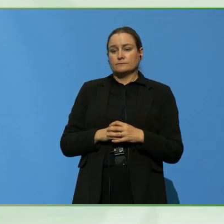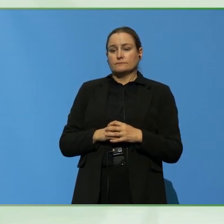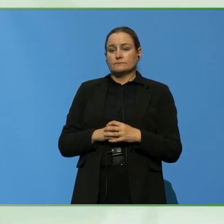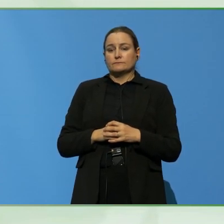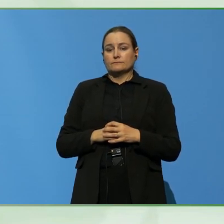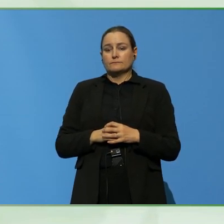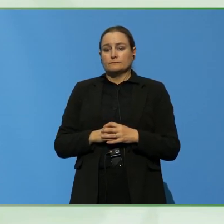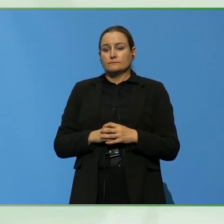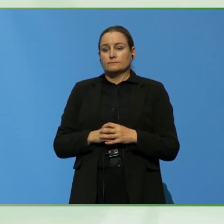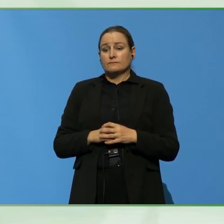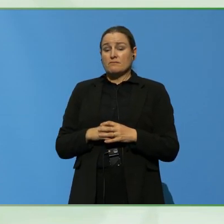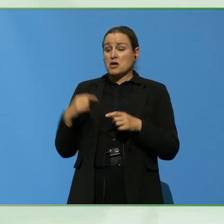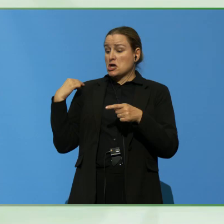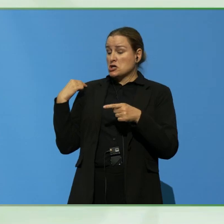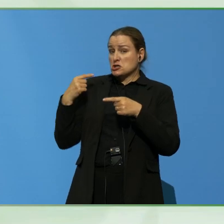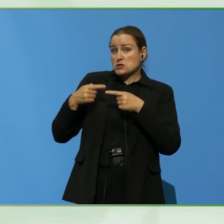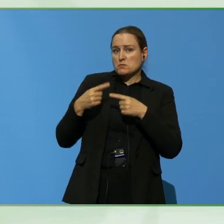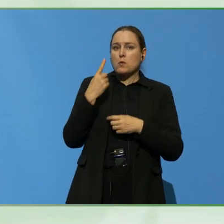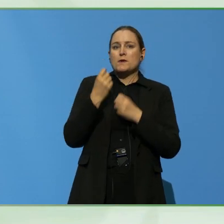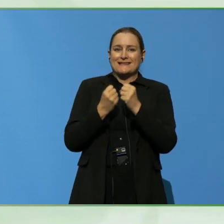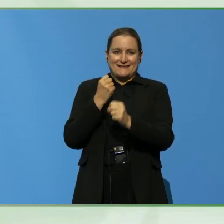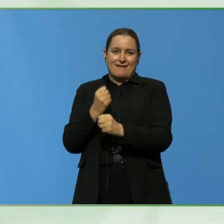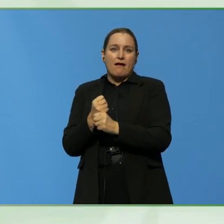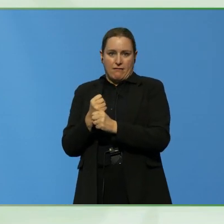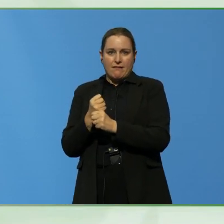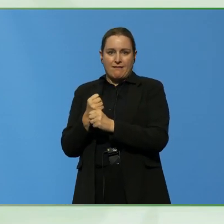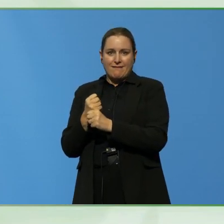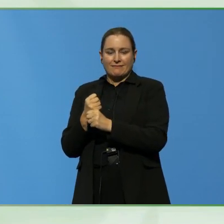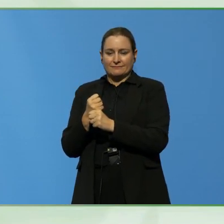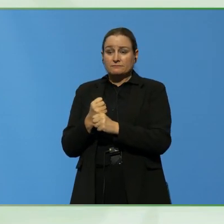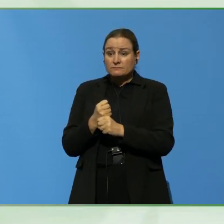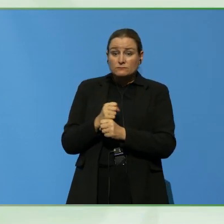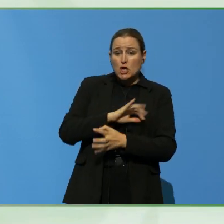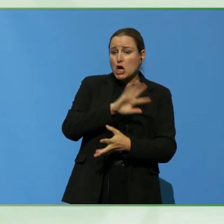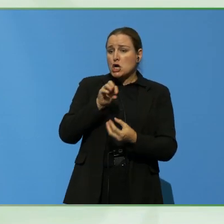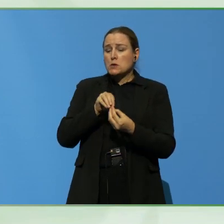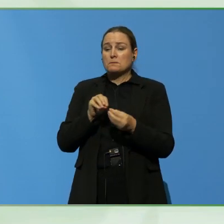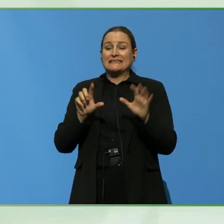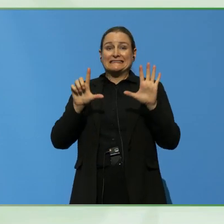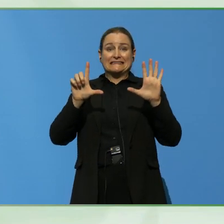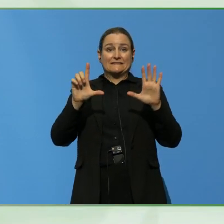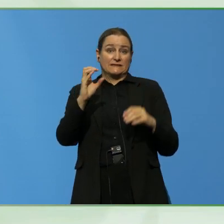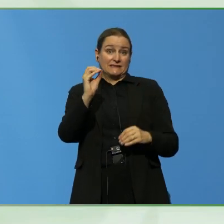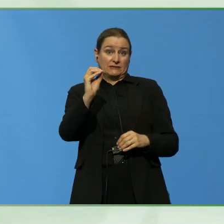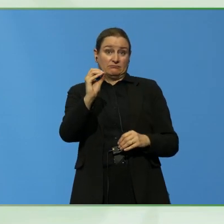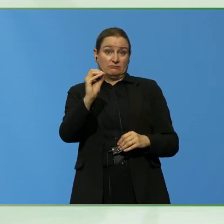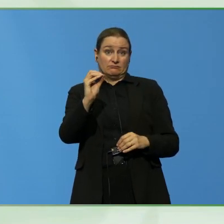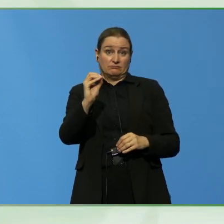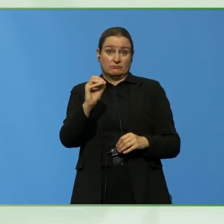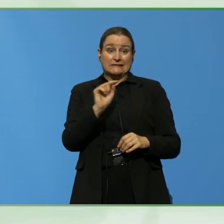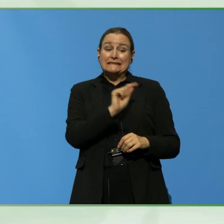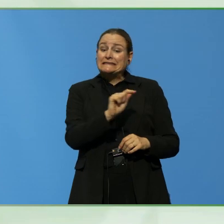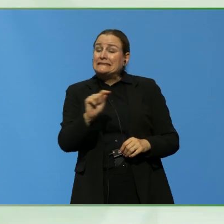get 70 startups now, French startup working